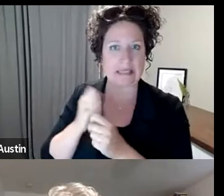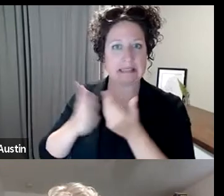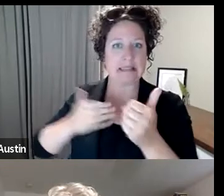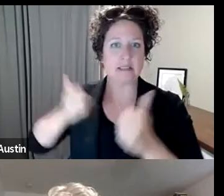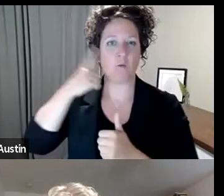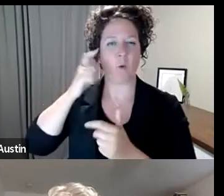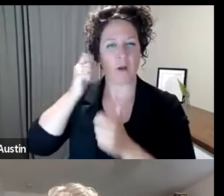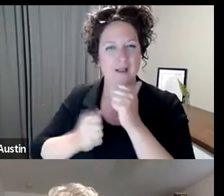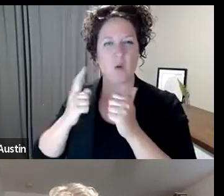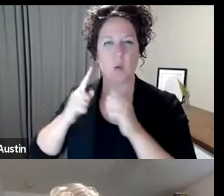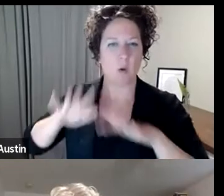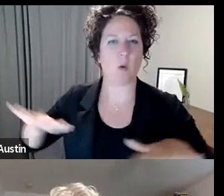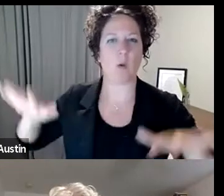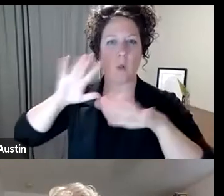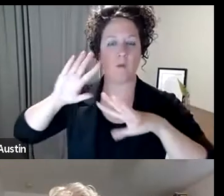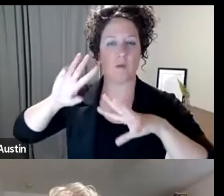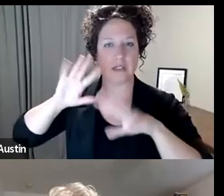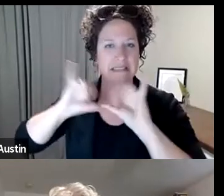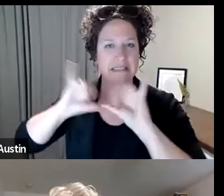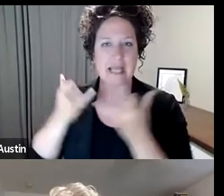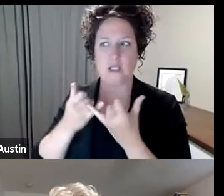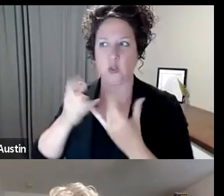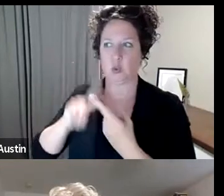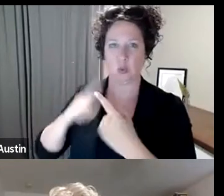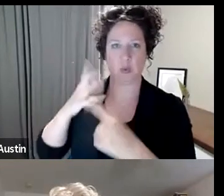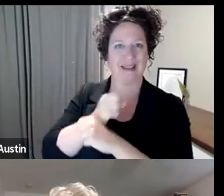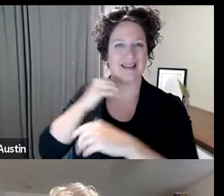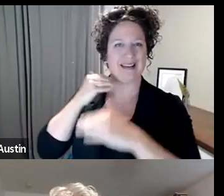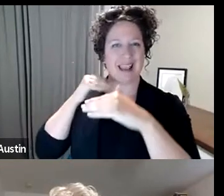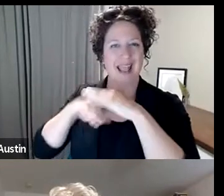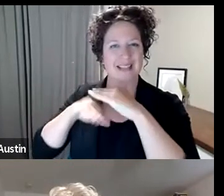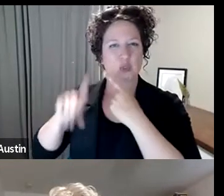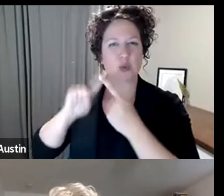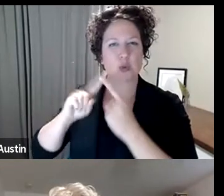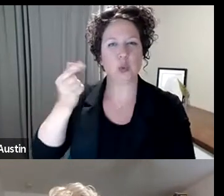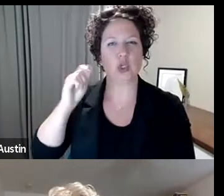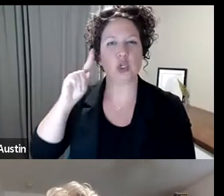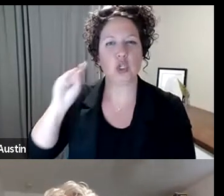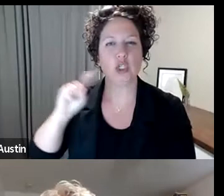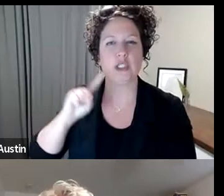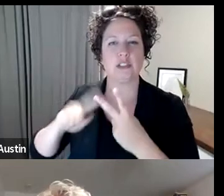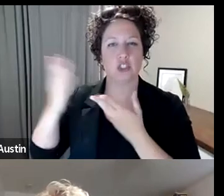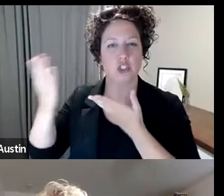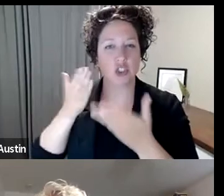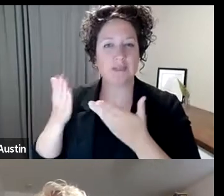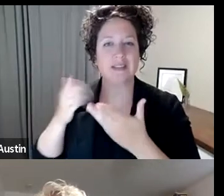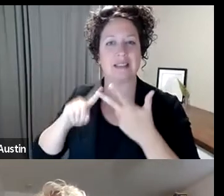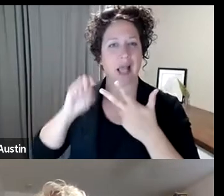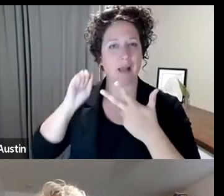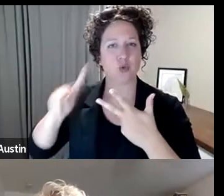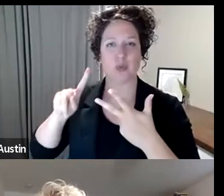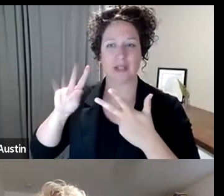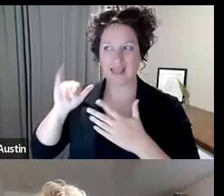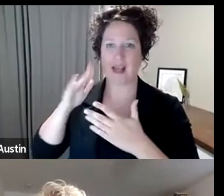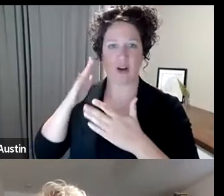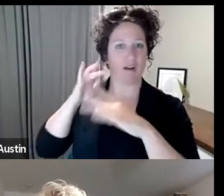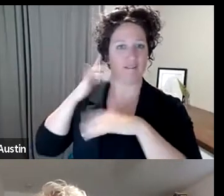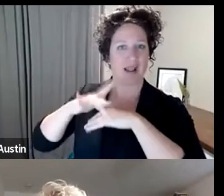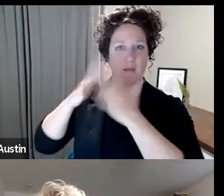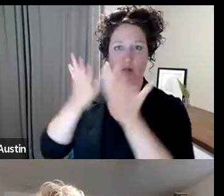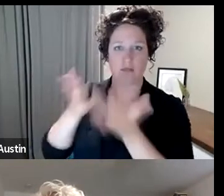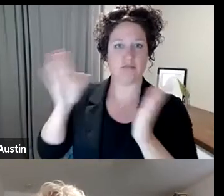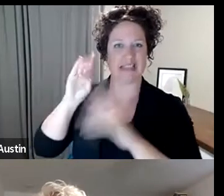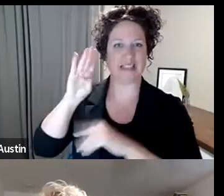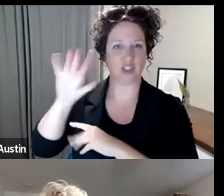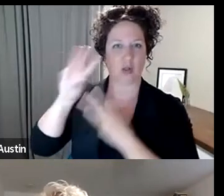everyone across society to gain access to the goods and services and opportunities that are available in the digital realm.